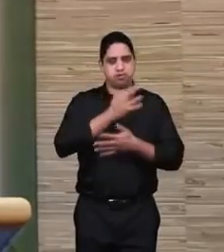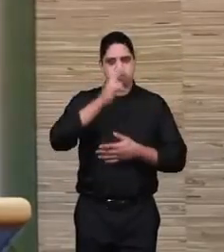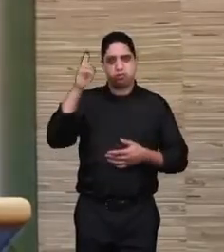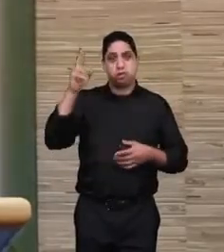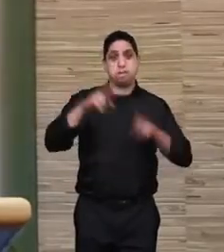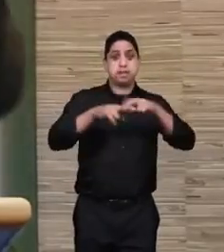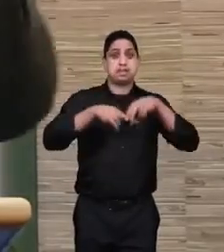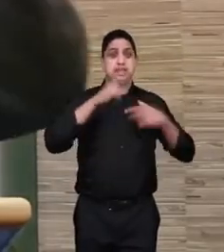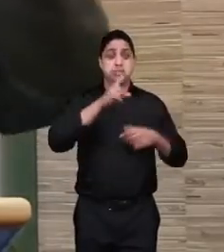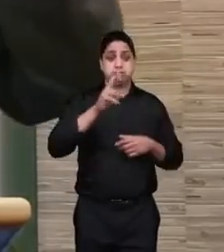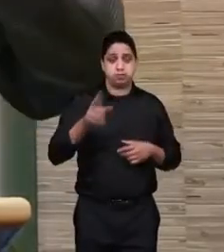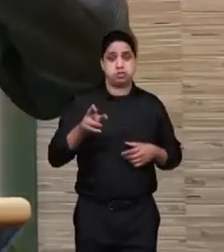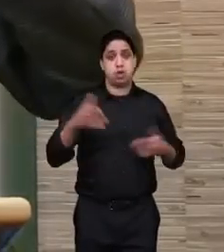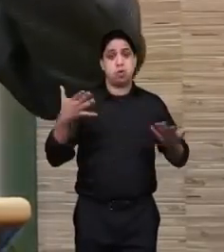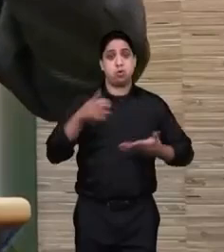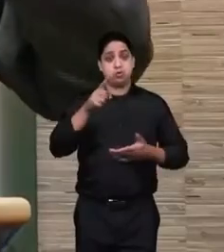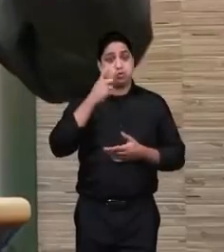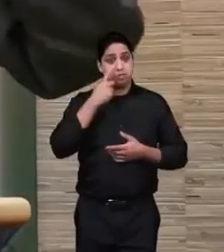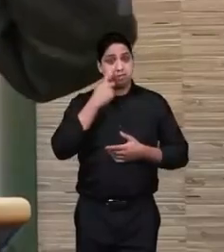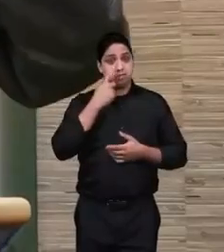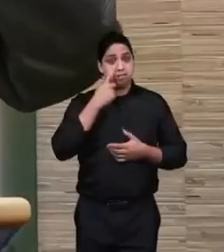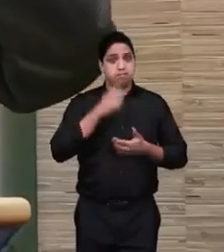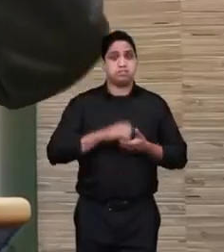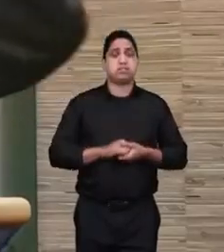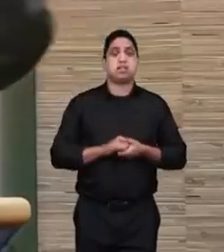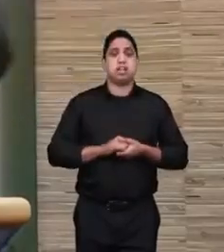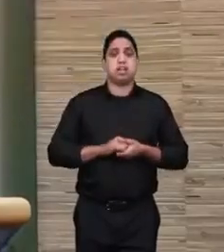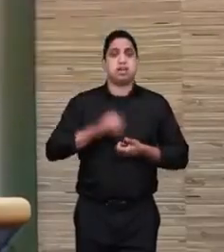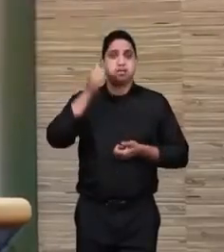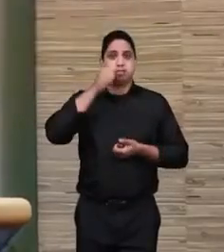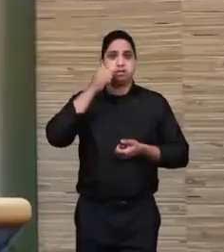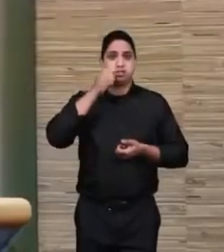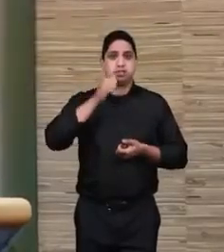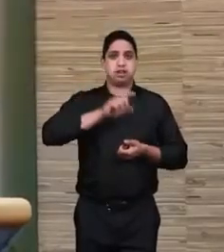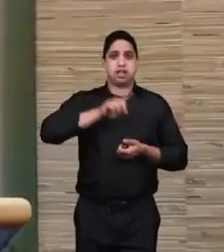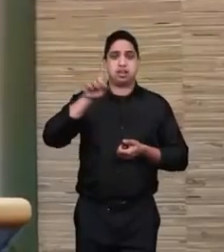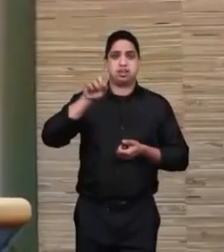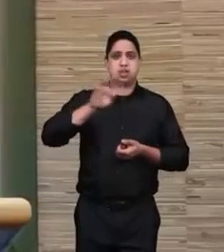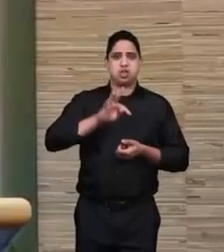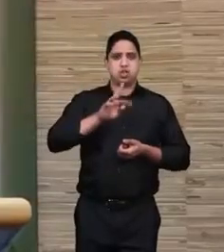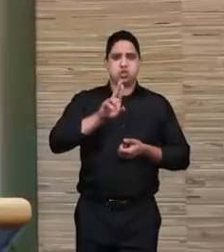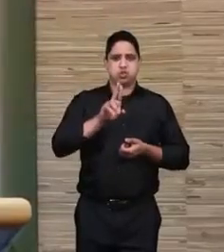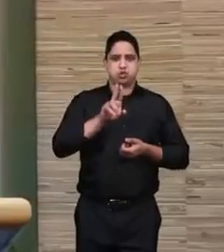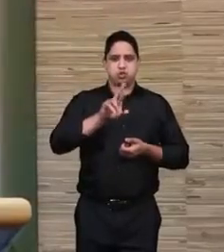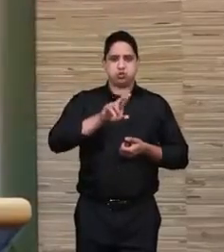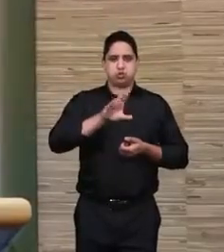Lord. And today we will see a young lady from Turkmenistan.